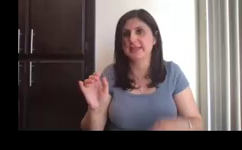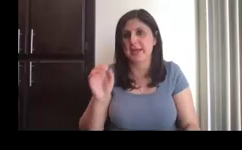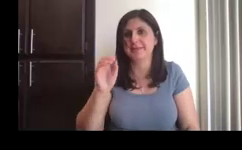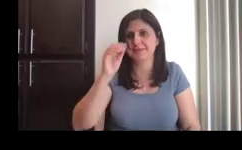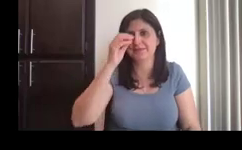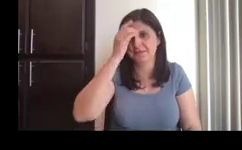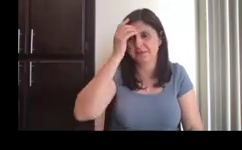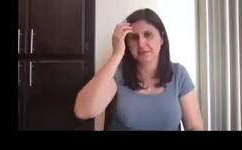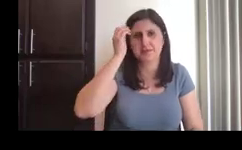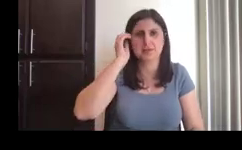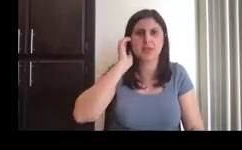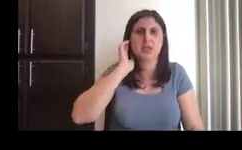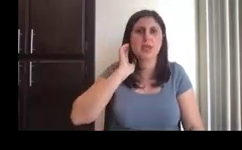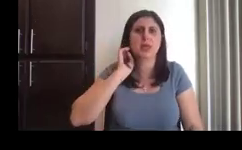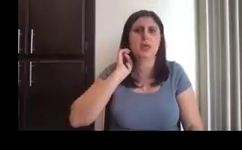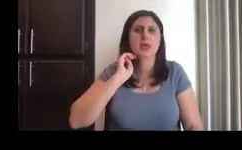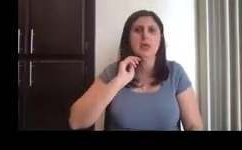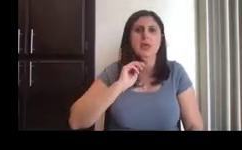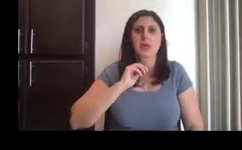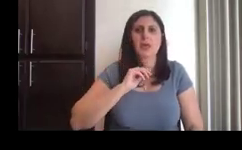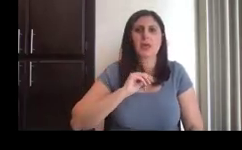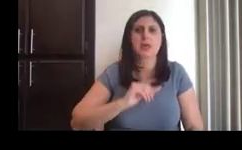number plus the sign.